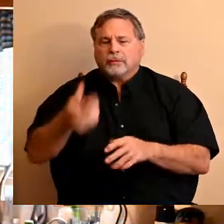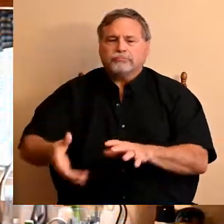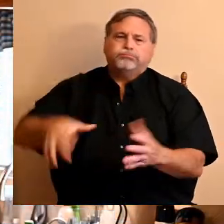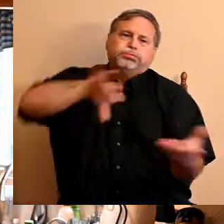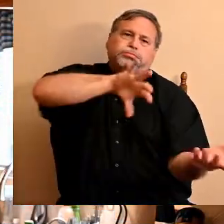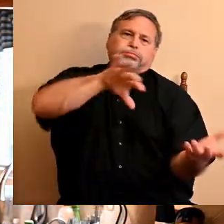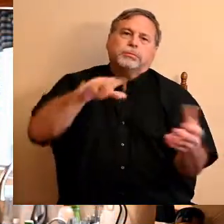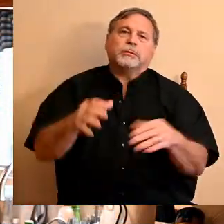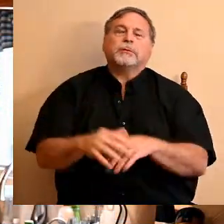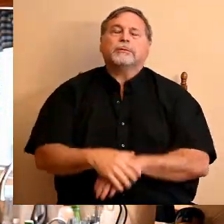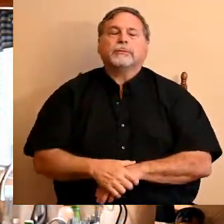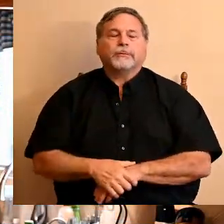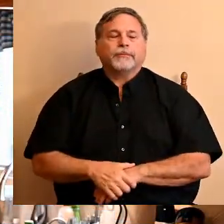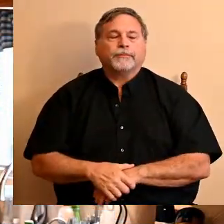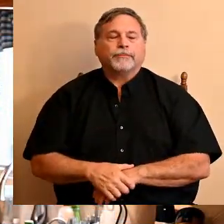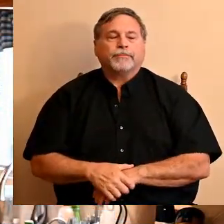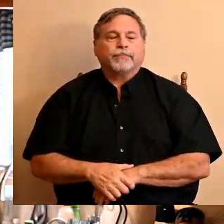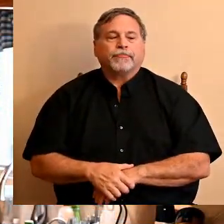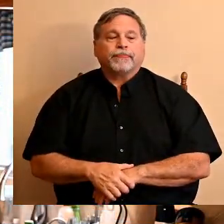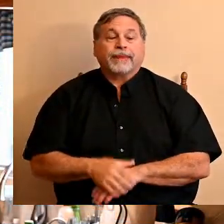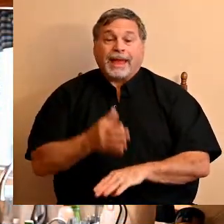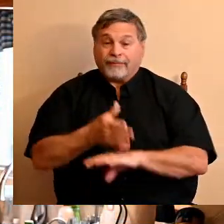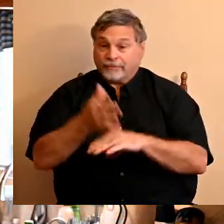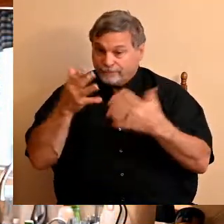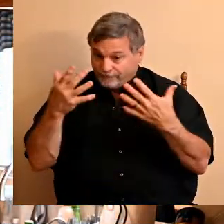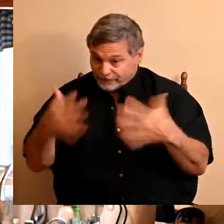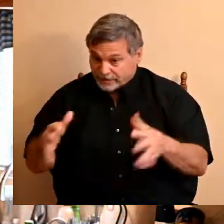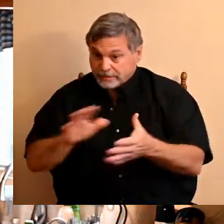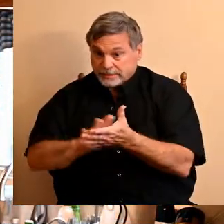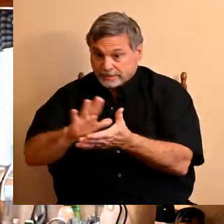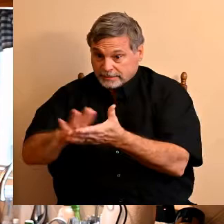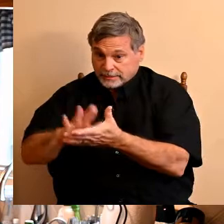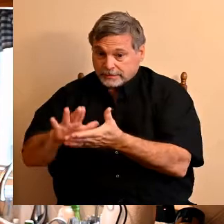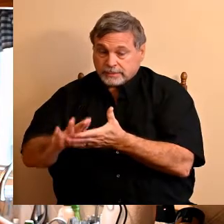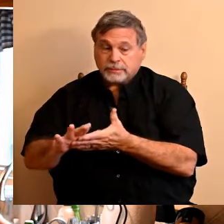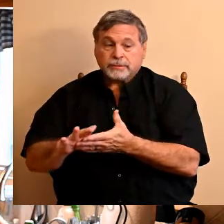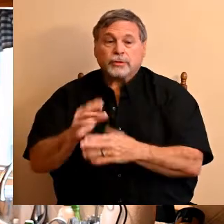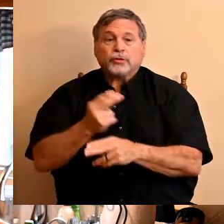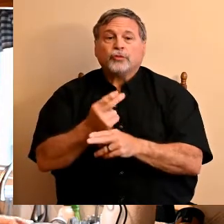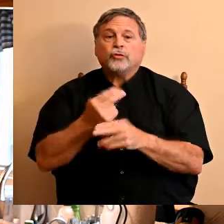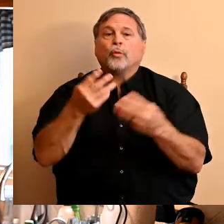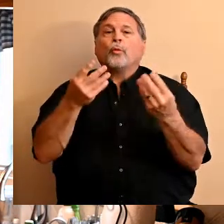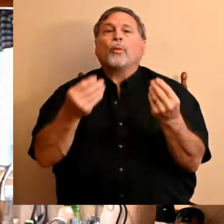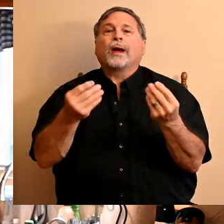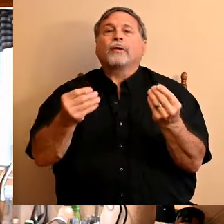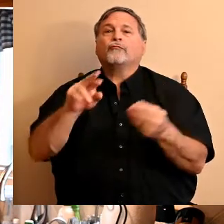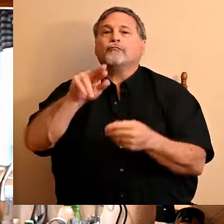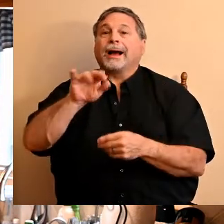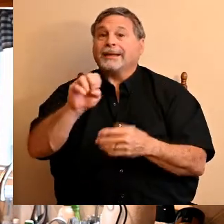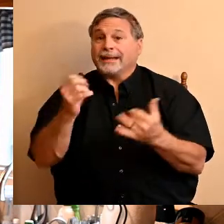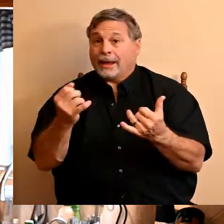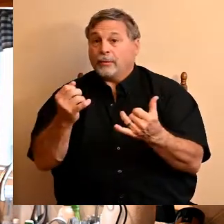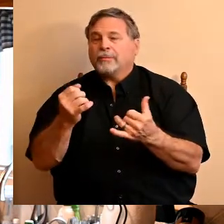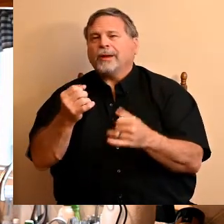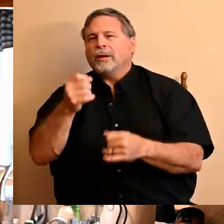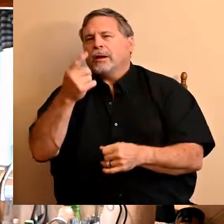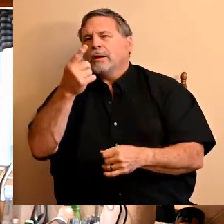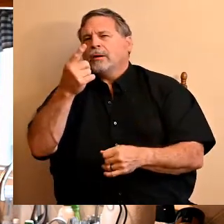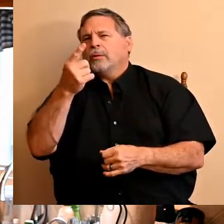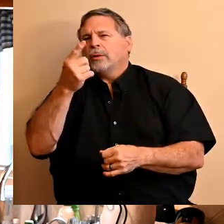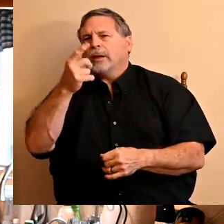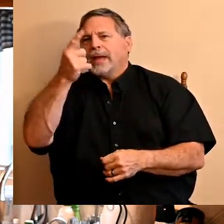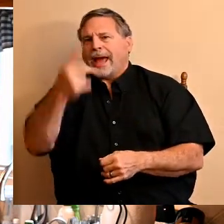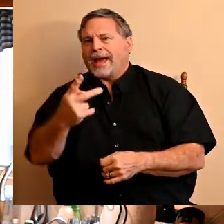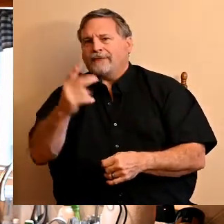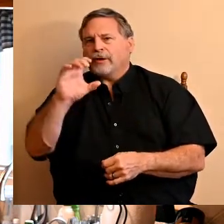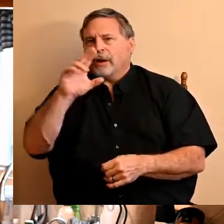Okay, once you've got that all rinsed off, now again, you're using wet rice this time. We're going to use about 1.5 cups of water per